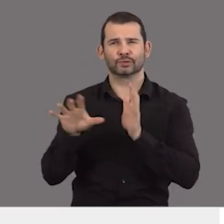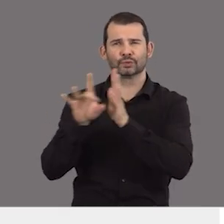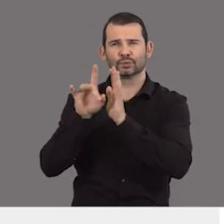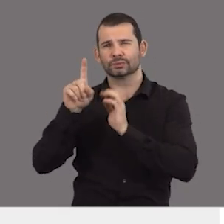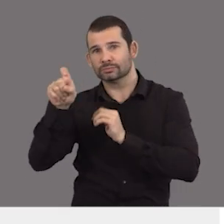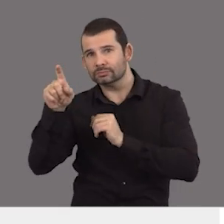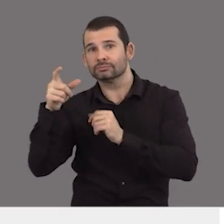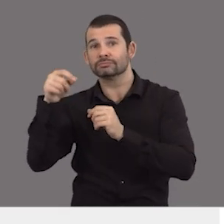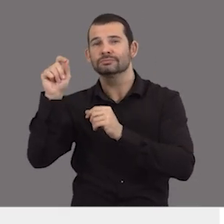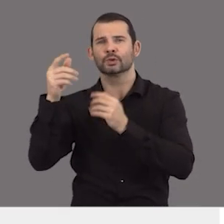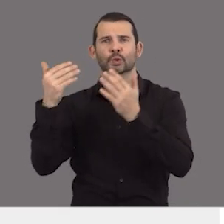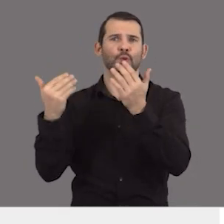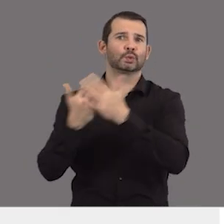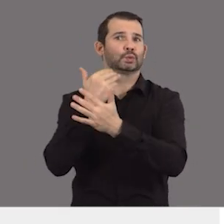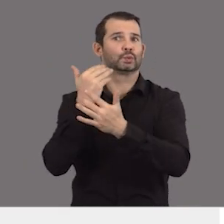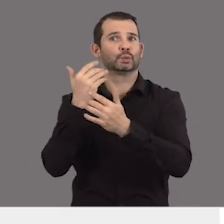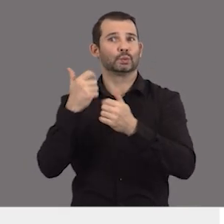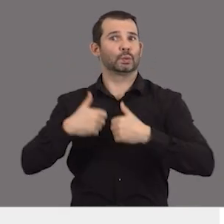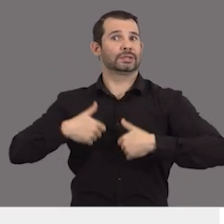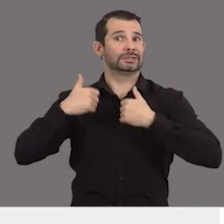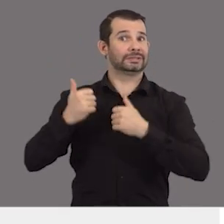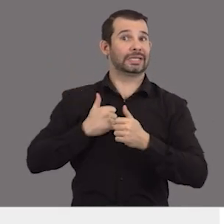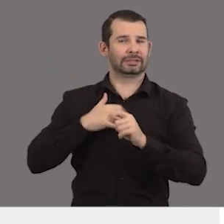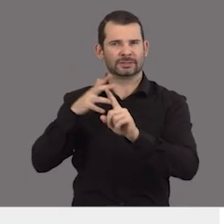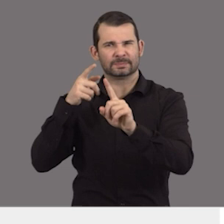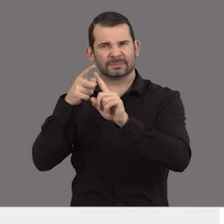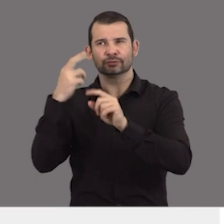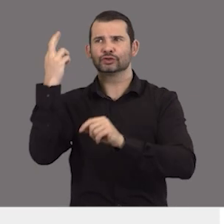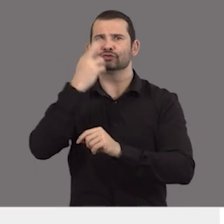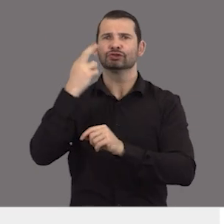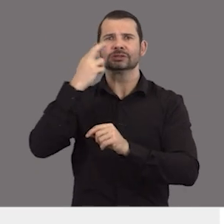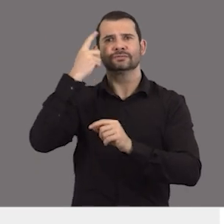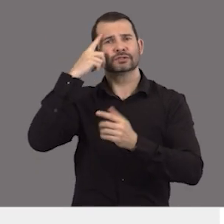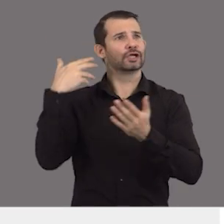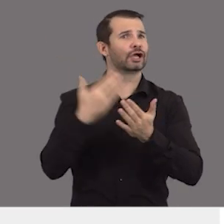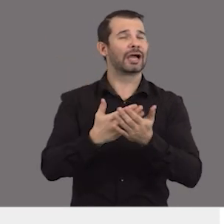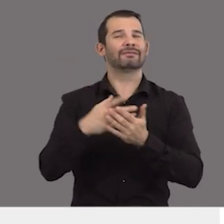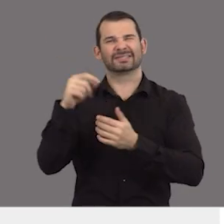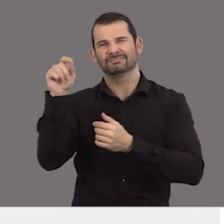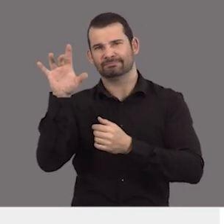Choose the option New Resident of Canada to specify the reason for the arrival.